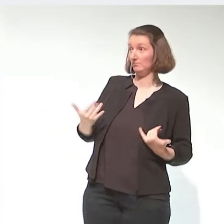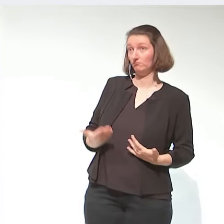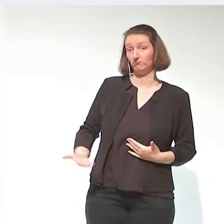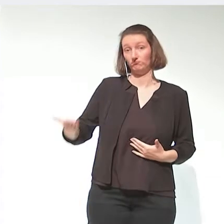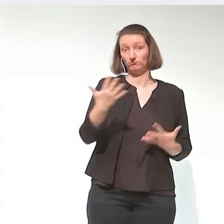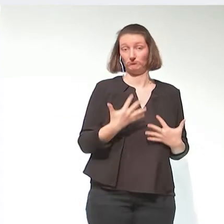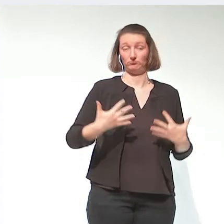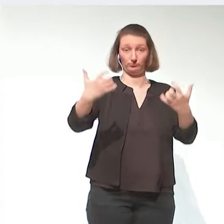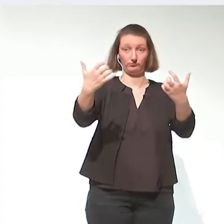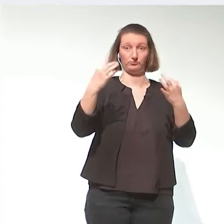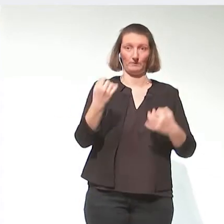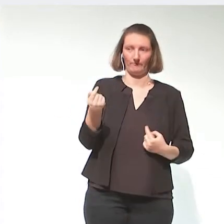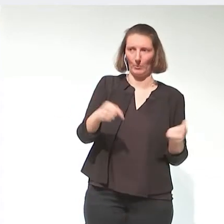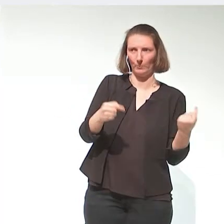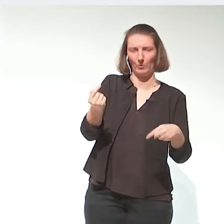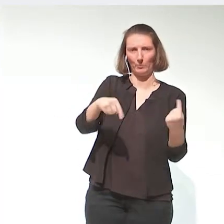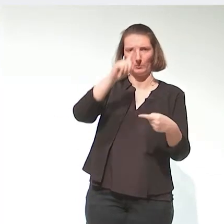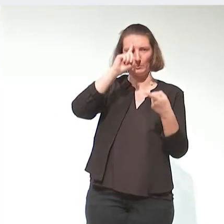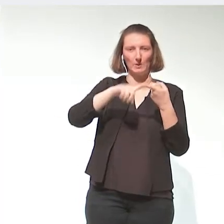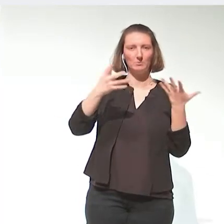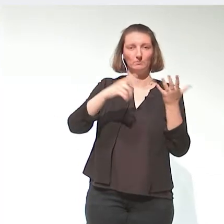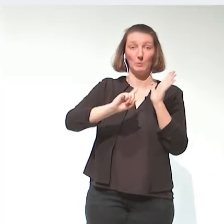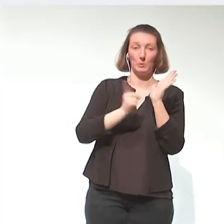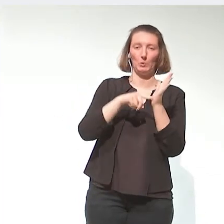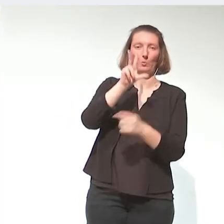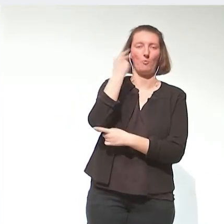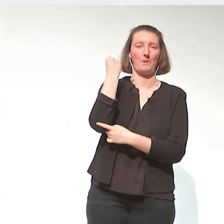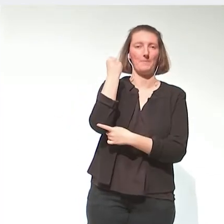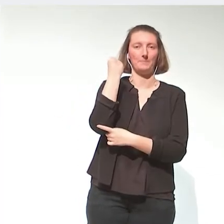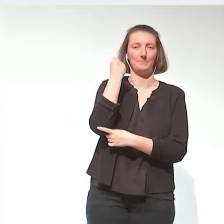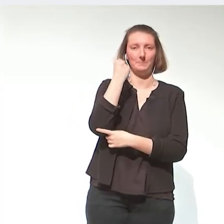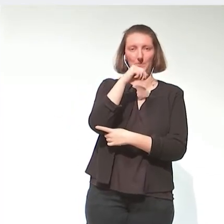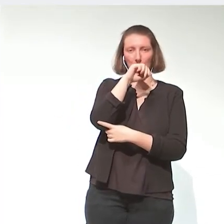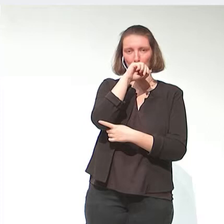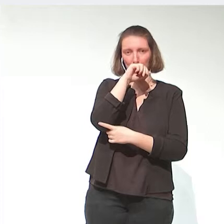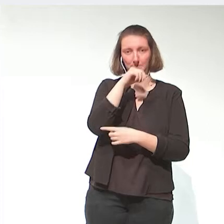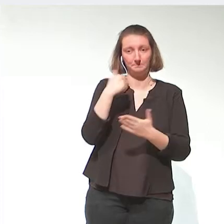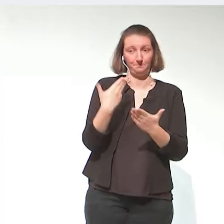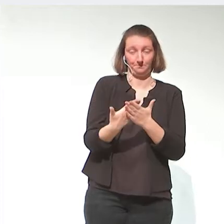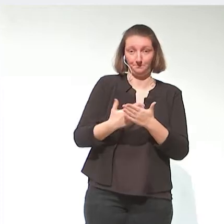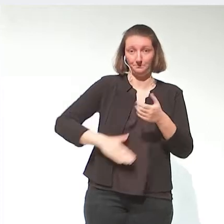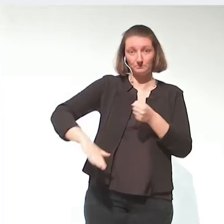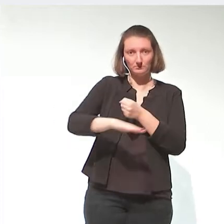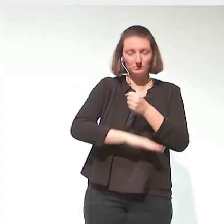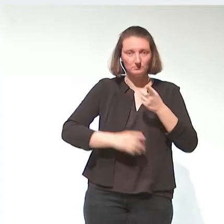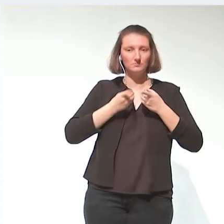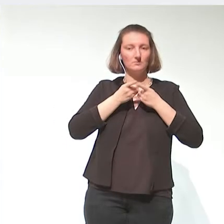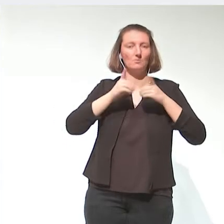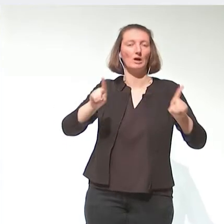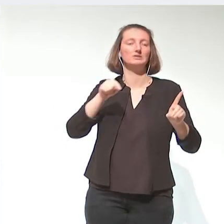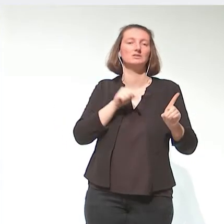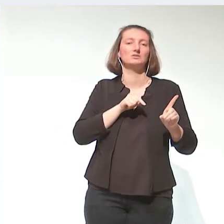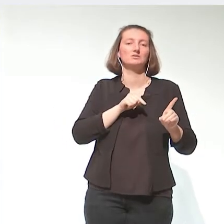here we are on this stage under the banner of the Universal Rights of Man. This is a